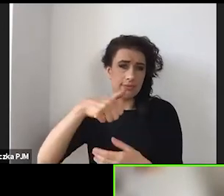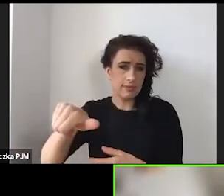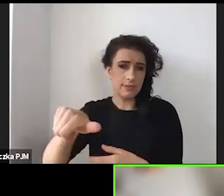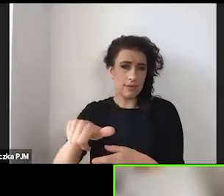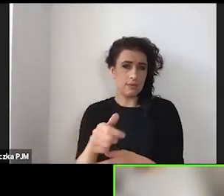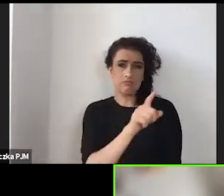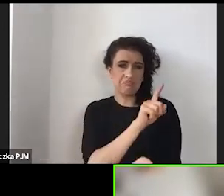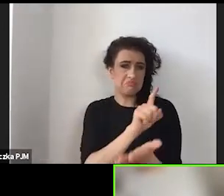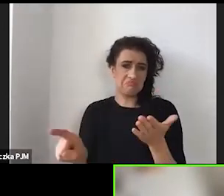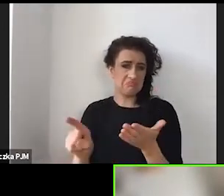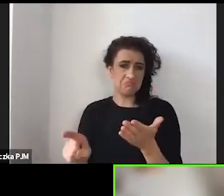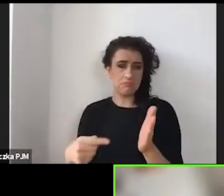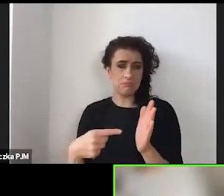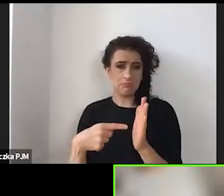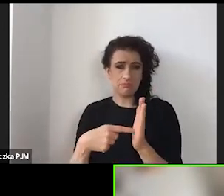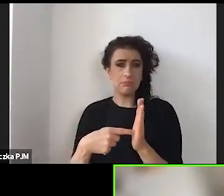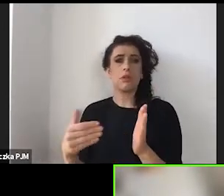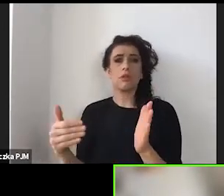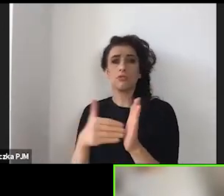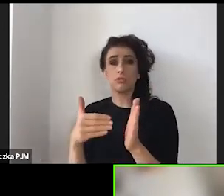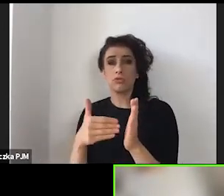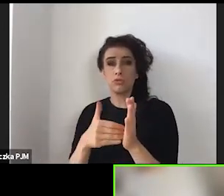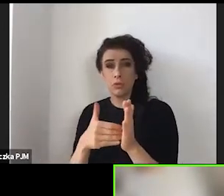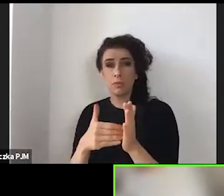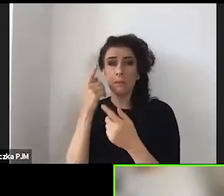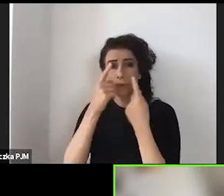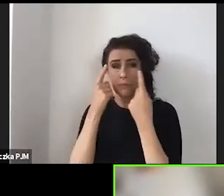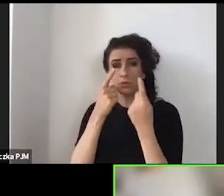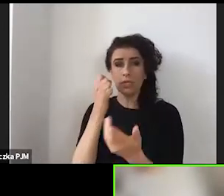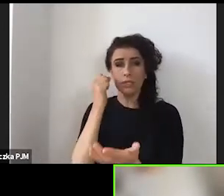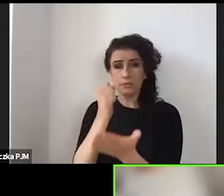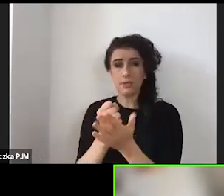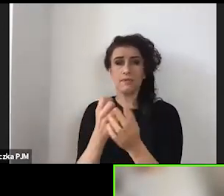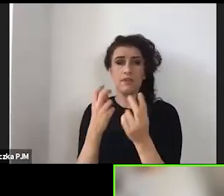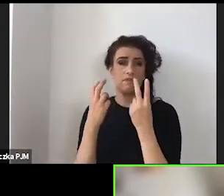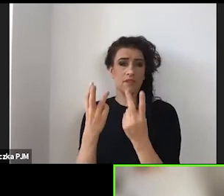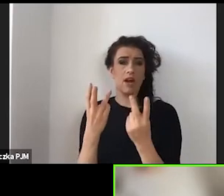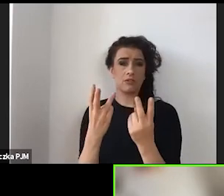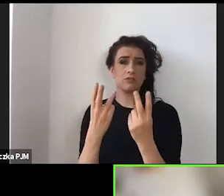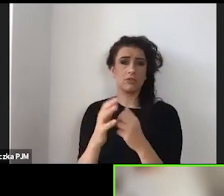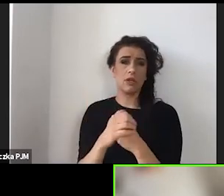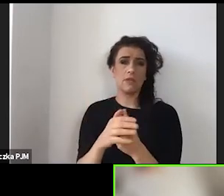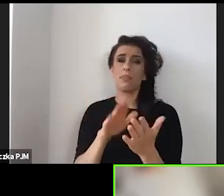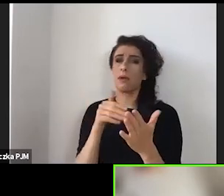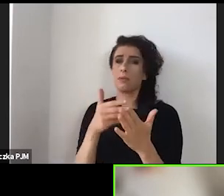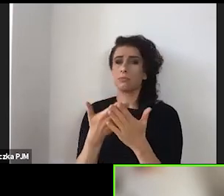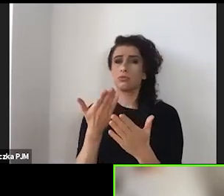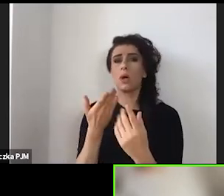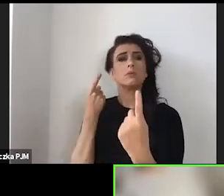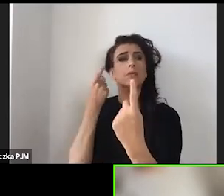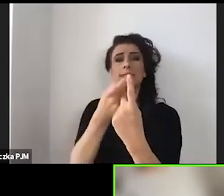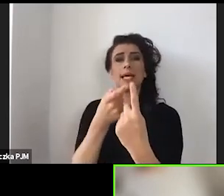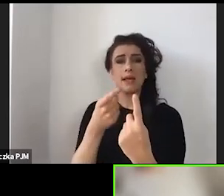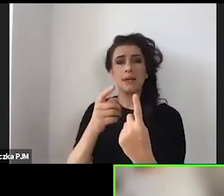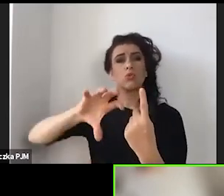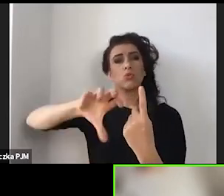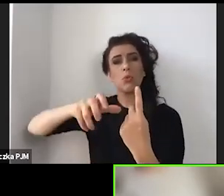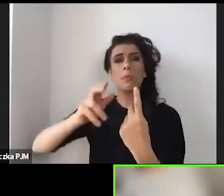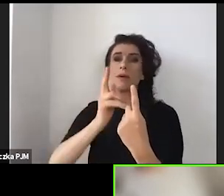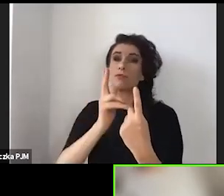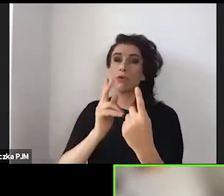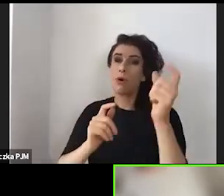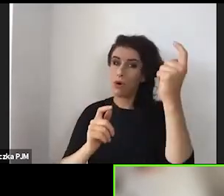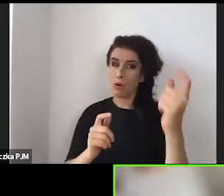actors or key aspects. And let me say it again. I would say the first thing is to